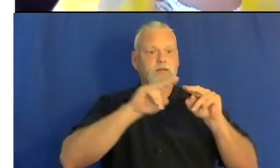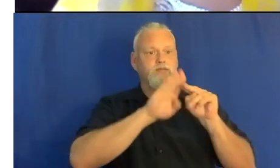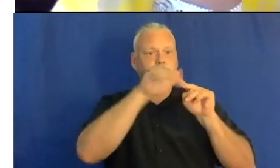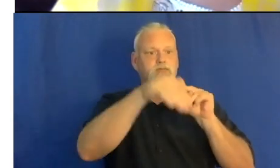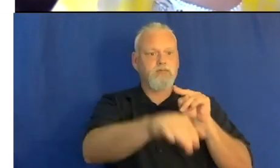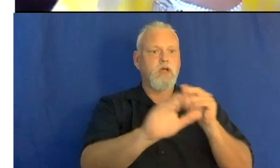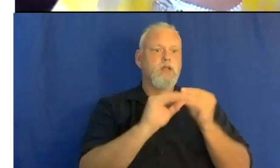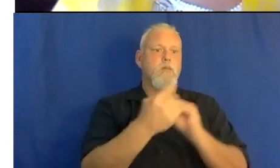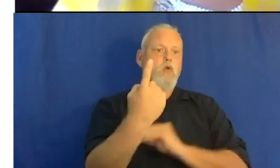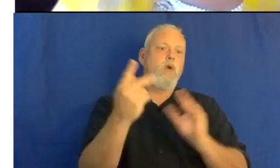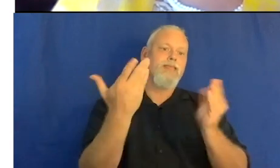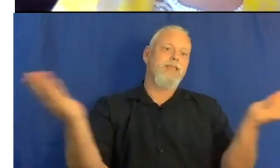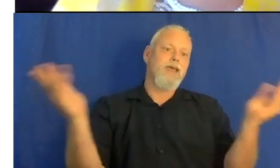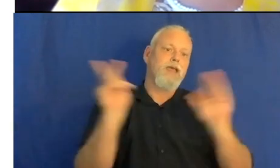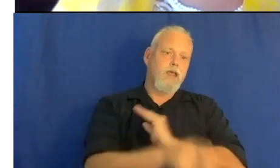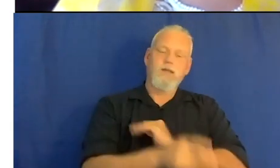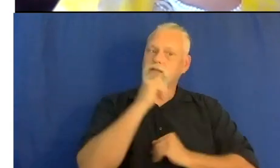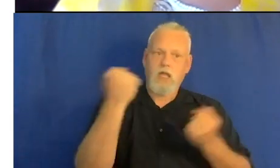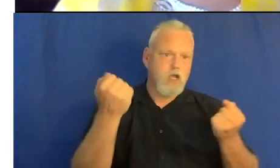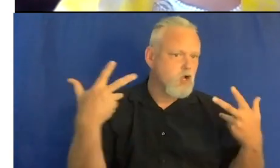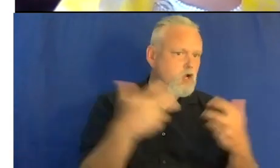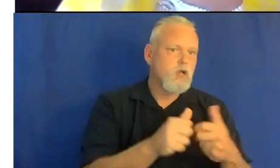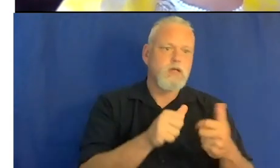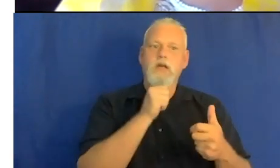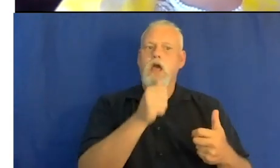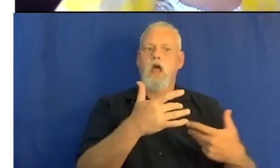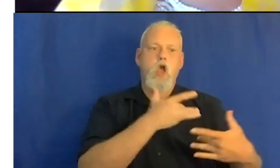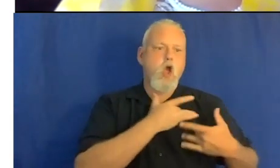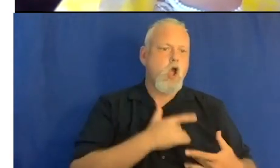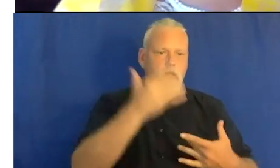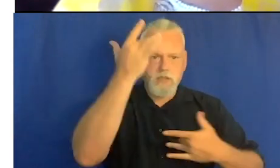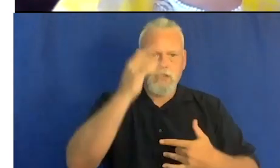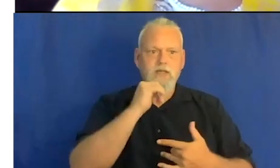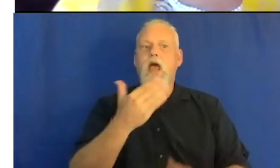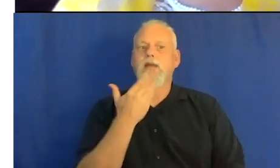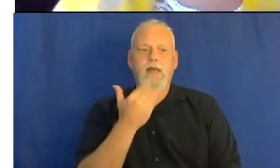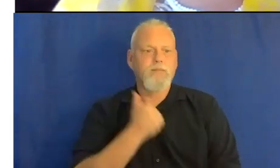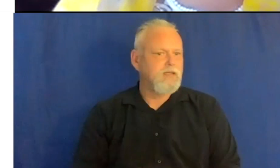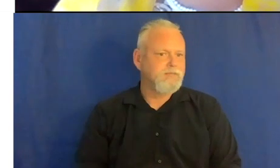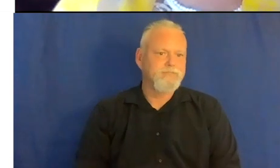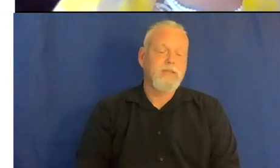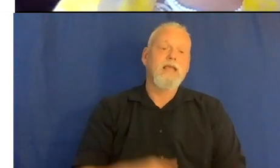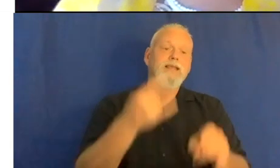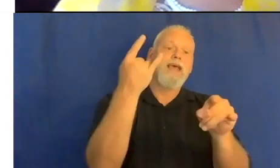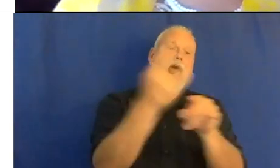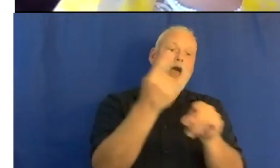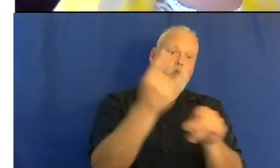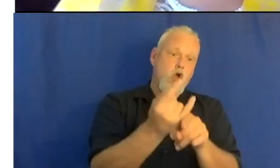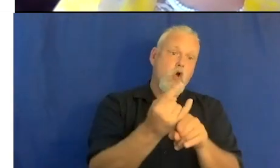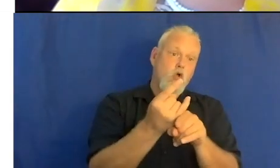them is not car accidents, it's not heart disease, it's not diabetes. It's alcohol-induced liver